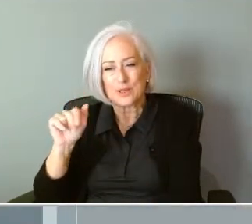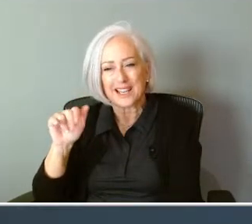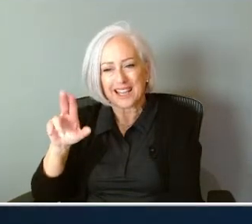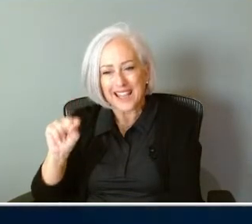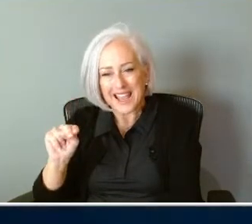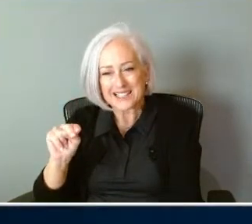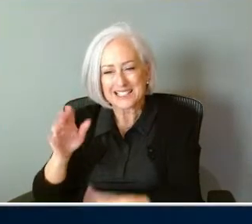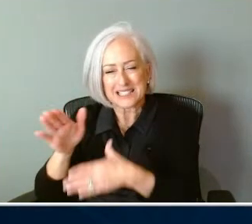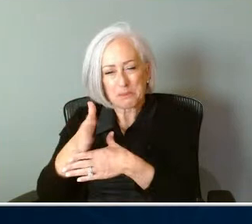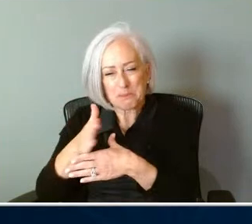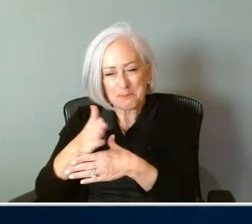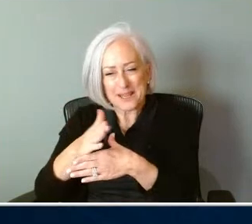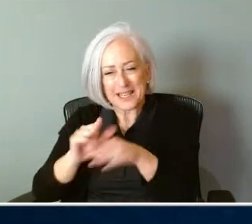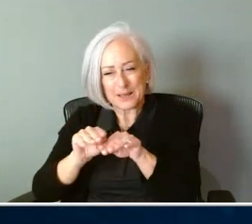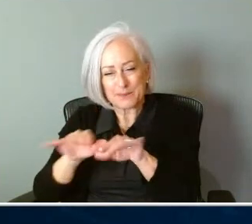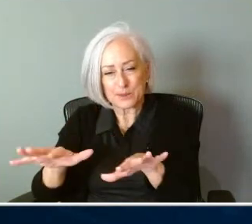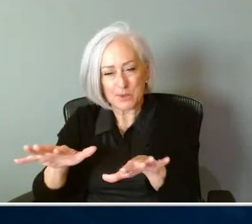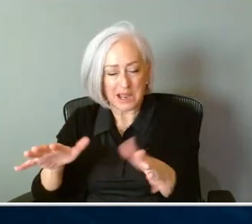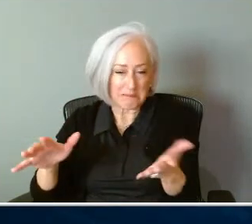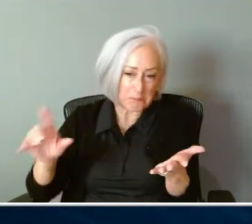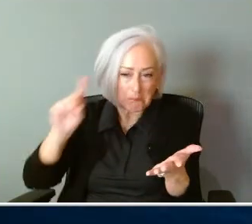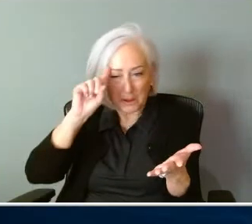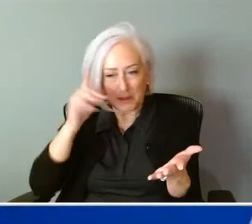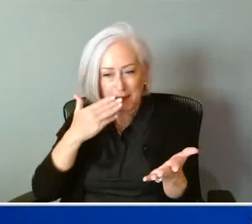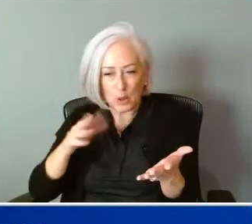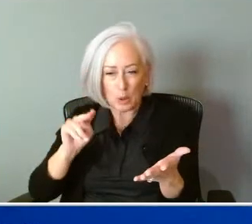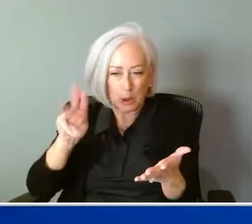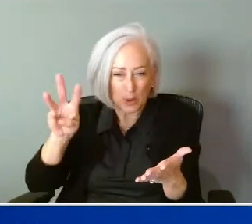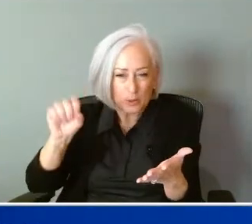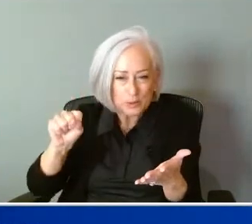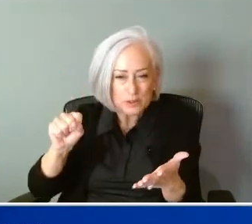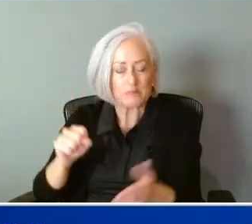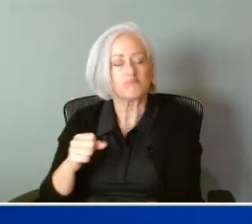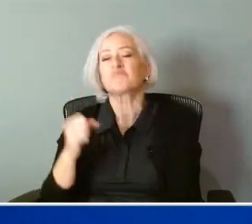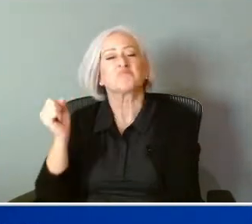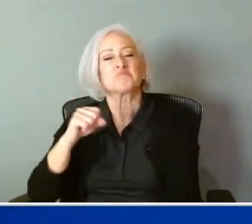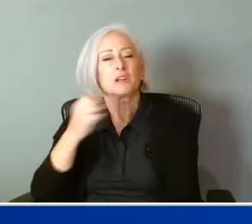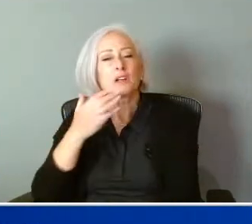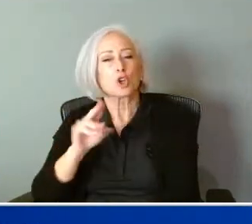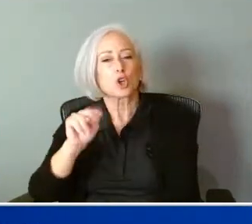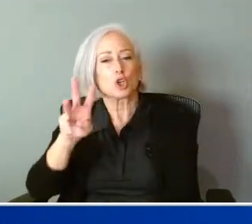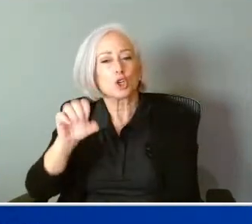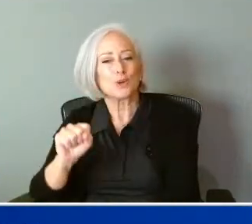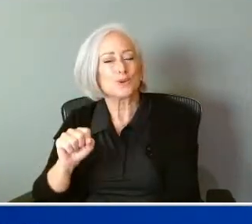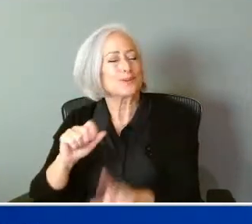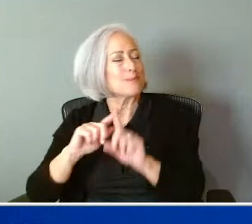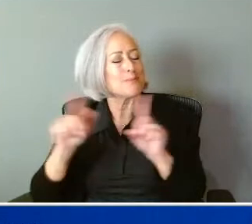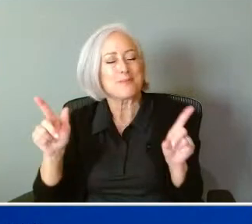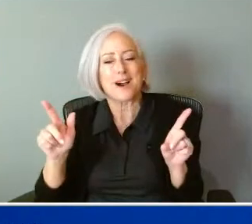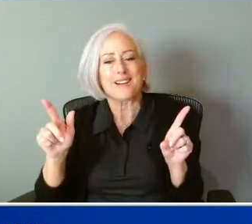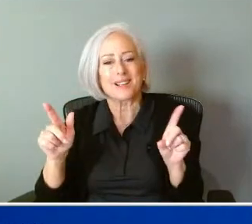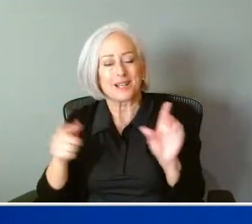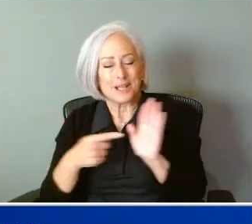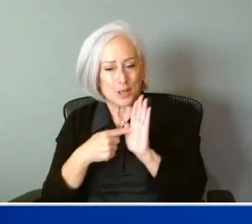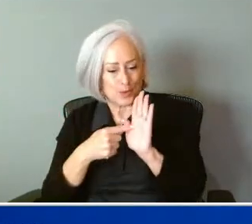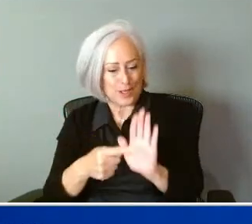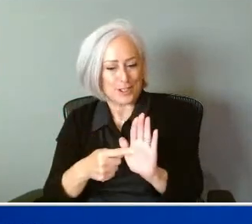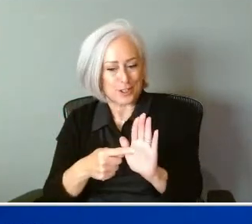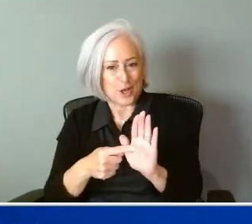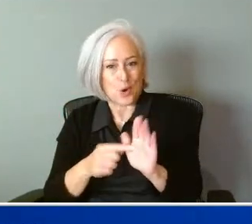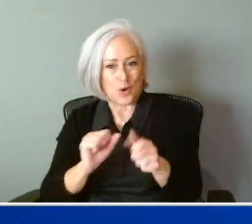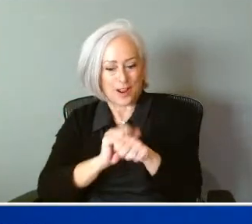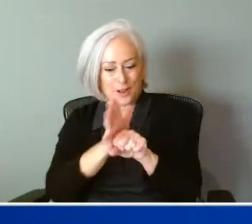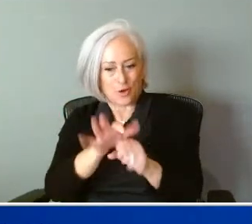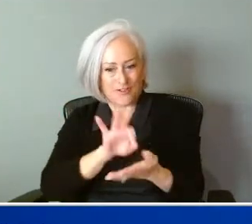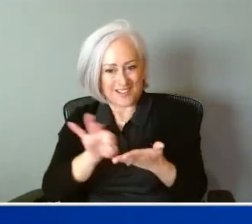overall good news? Yeah, I mean, I would say it is good news, but just as we showed on our COVID count, there is still